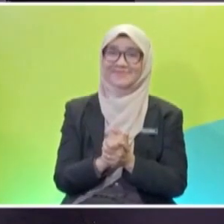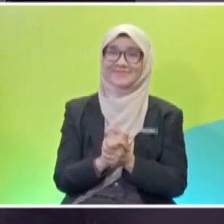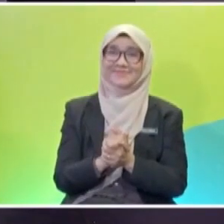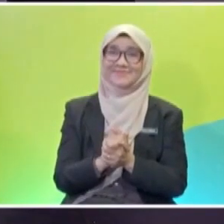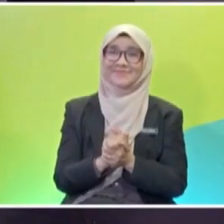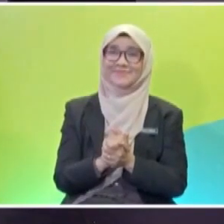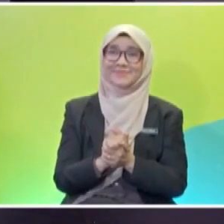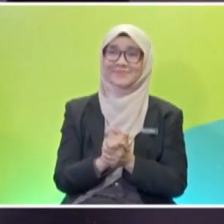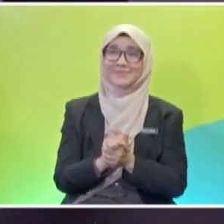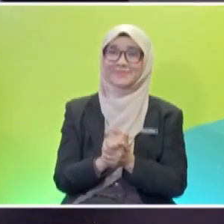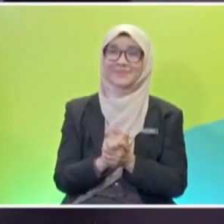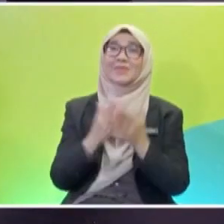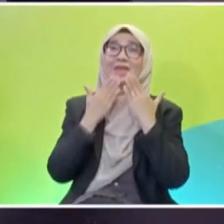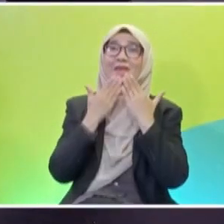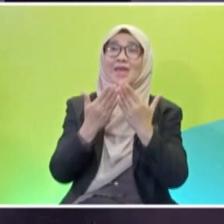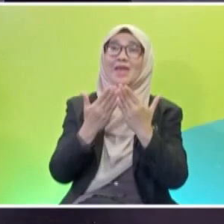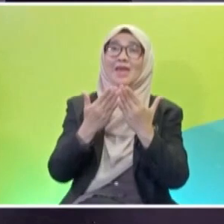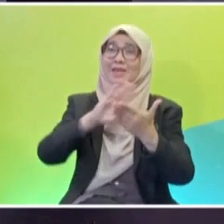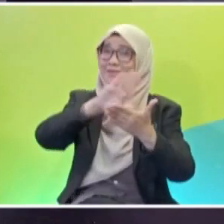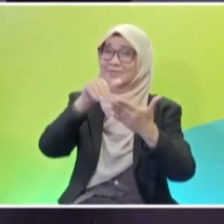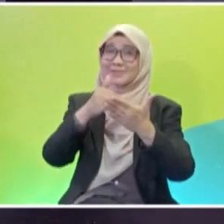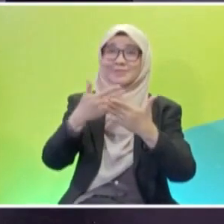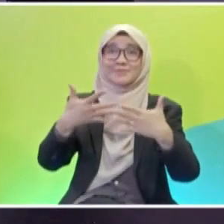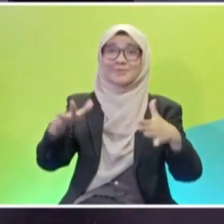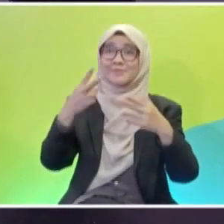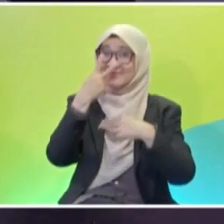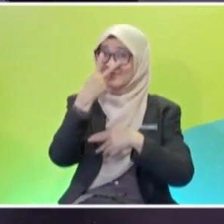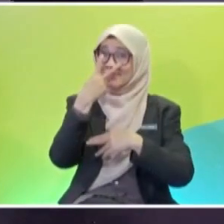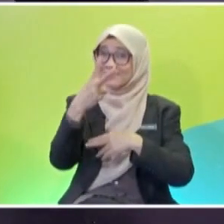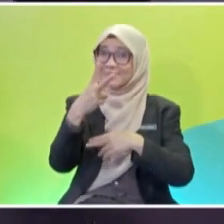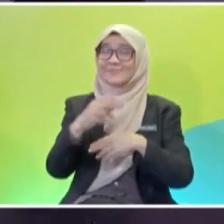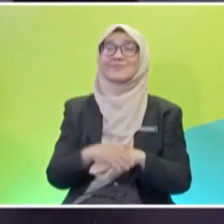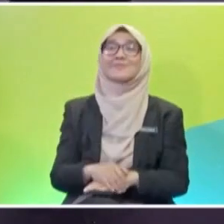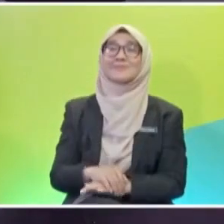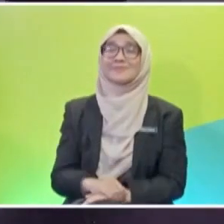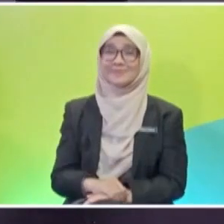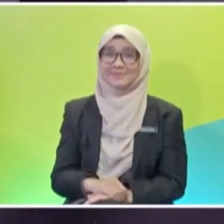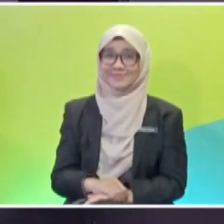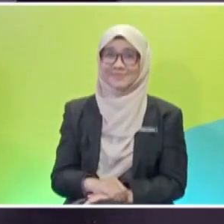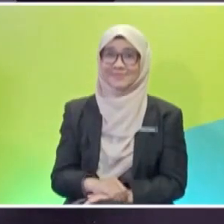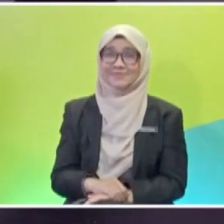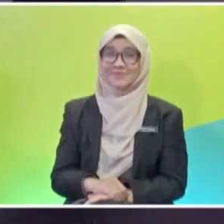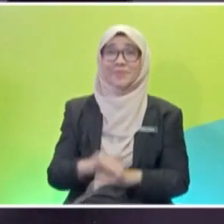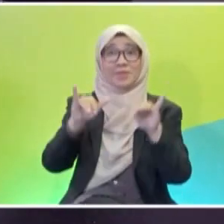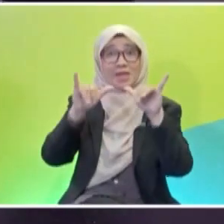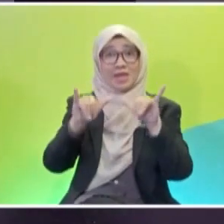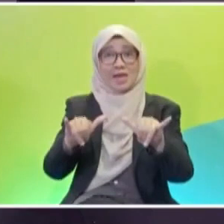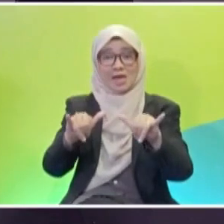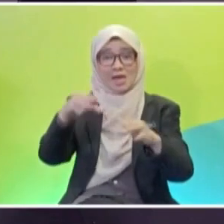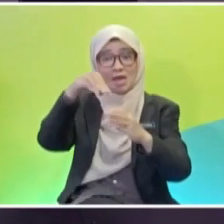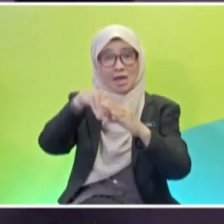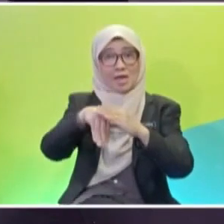And for you guys watching, thank you for watching and stay tuned. More on Didit TV after this. We'll be having